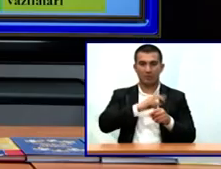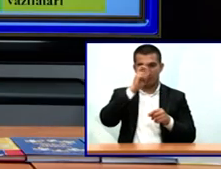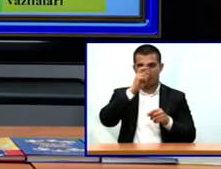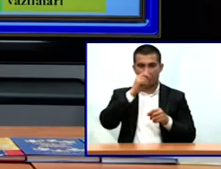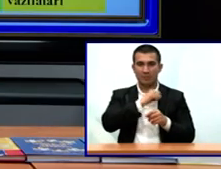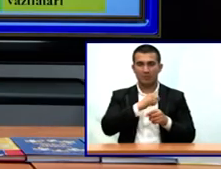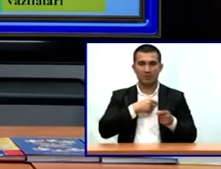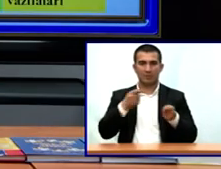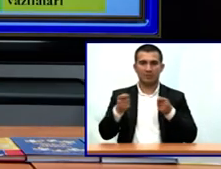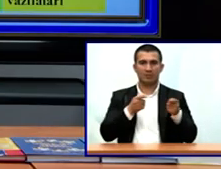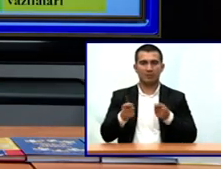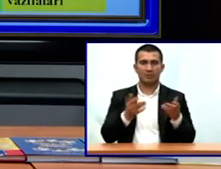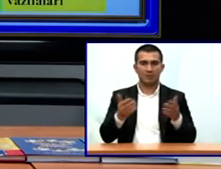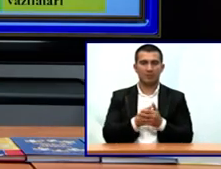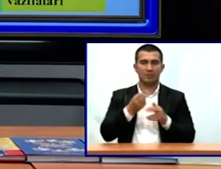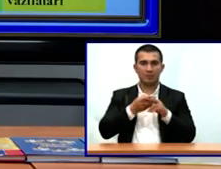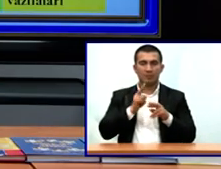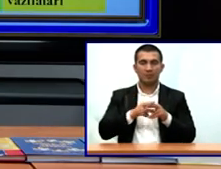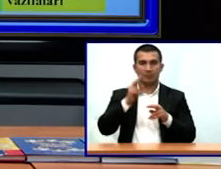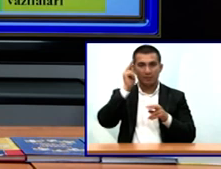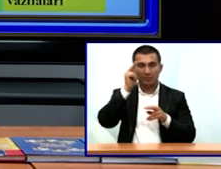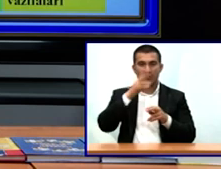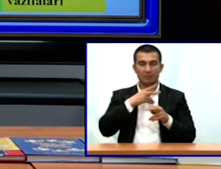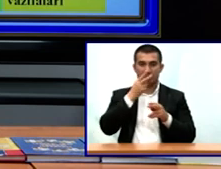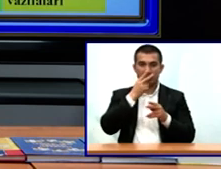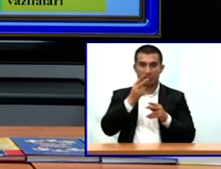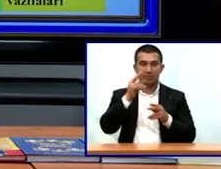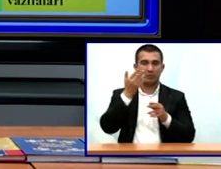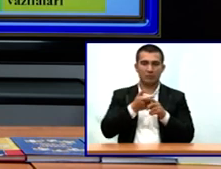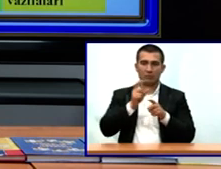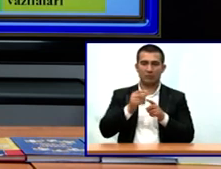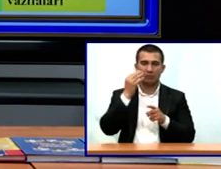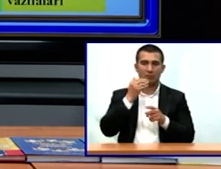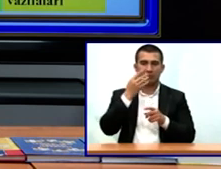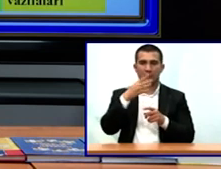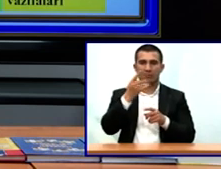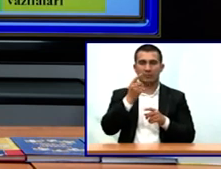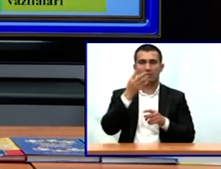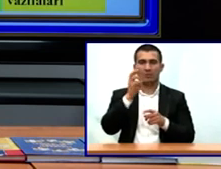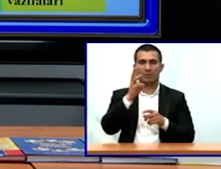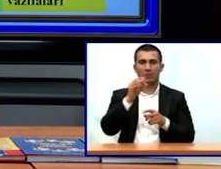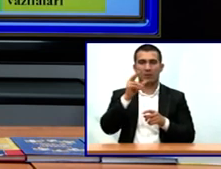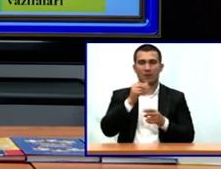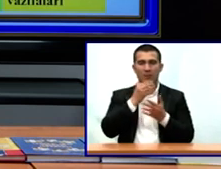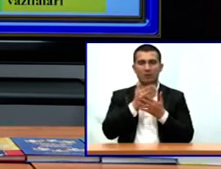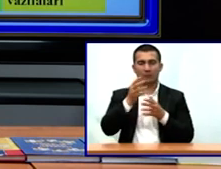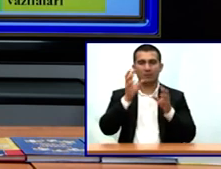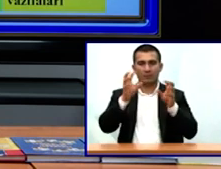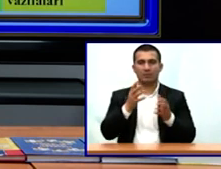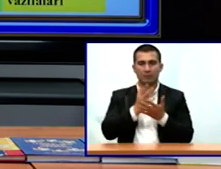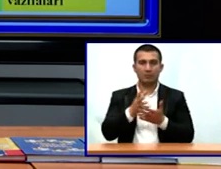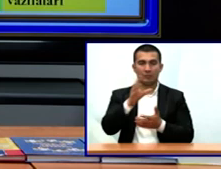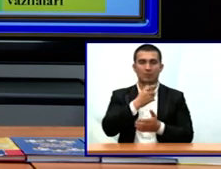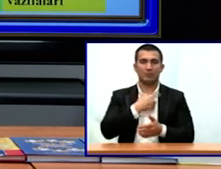aziz o'quvchilar, siz bilan ushbu mashqni bajarish orqali 41-moddada berilgan huquqimizni ham